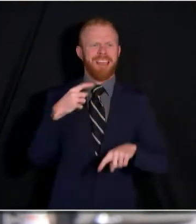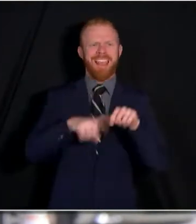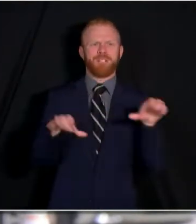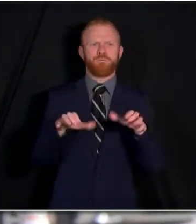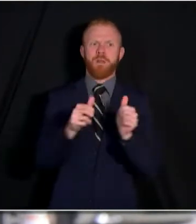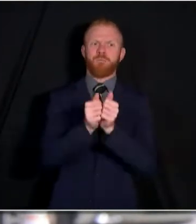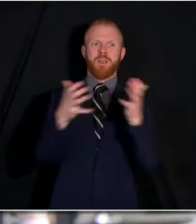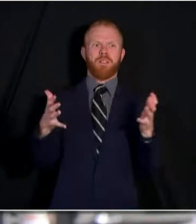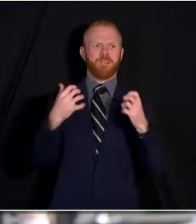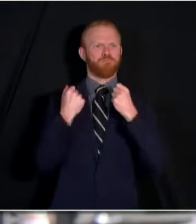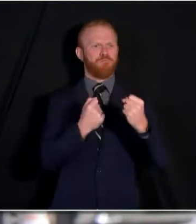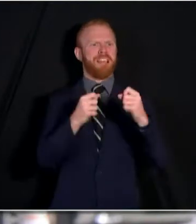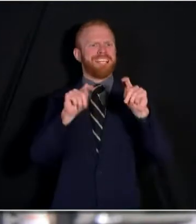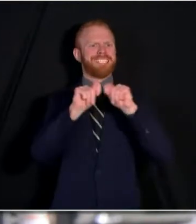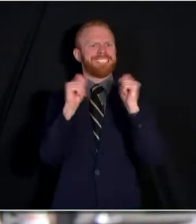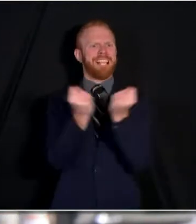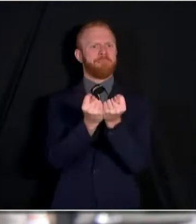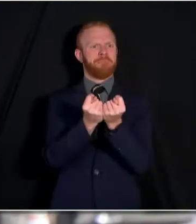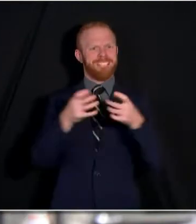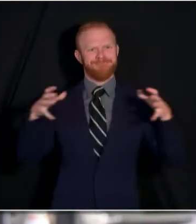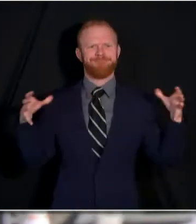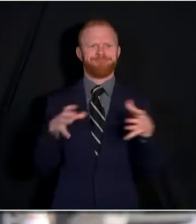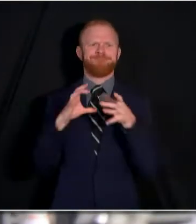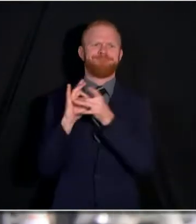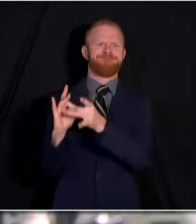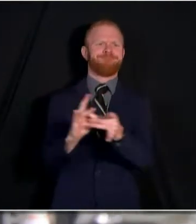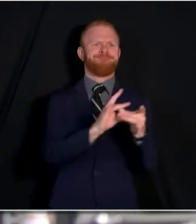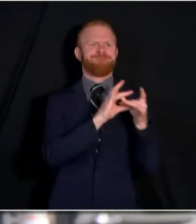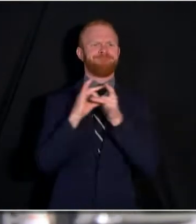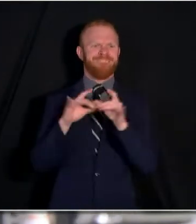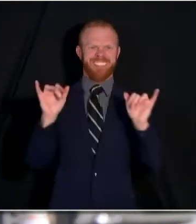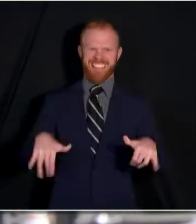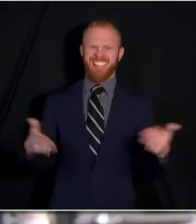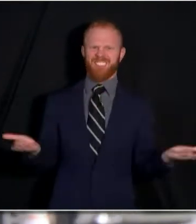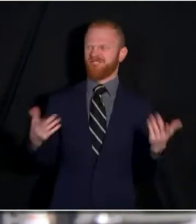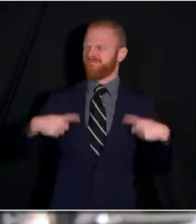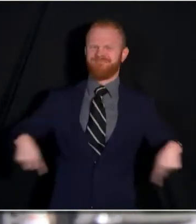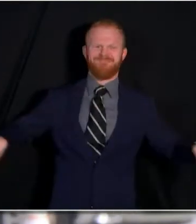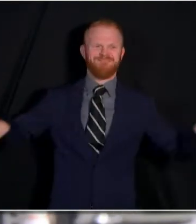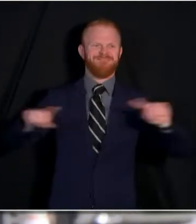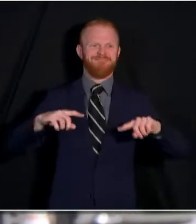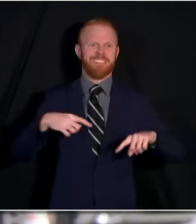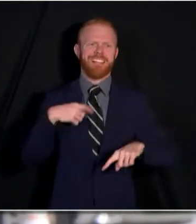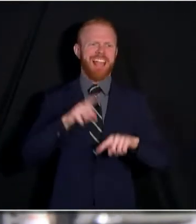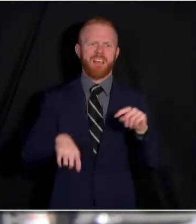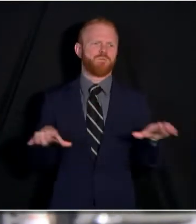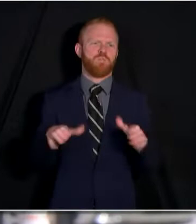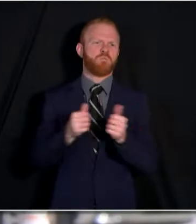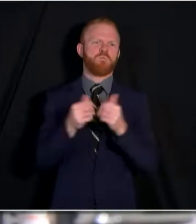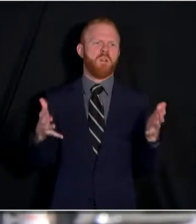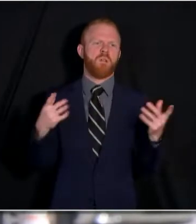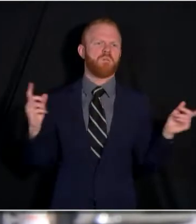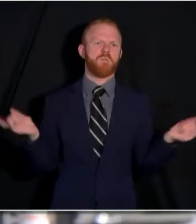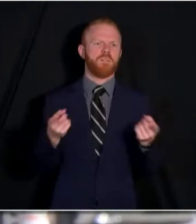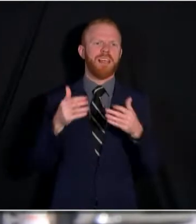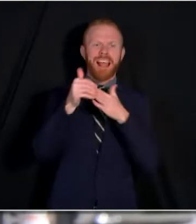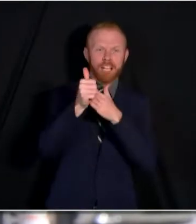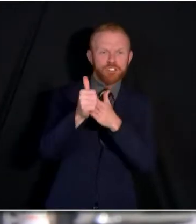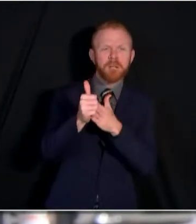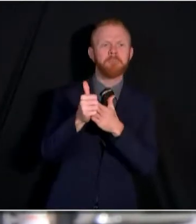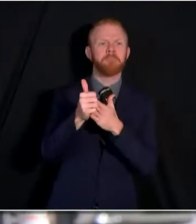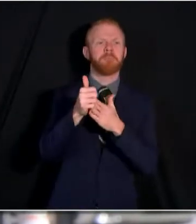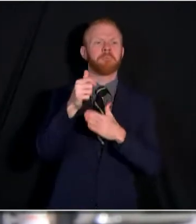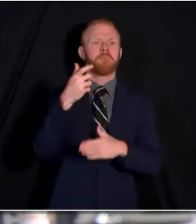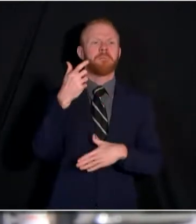up of the folks that you see here today. We cannot do this without the leadership or support of healthcare providers,